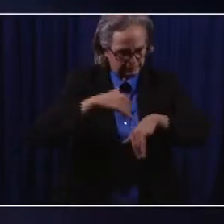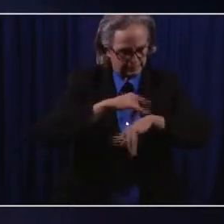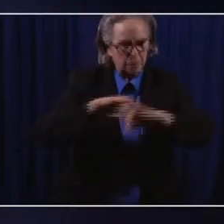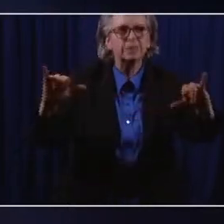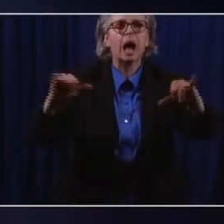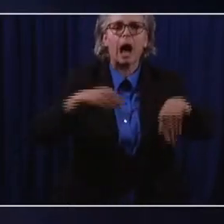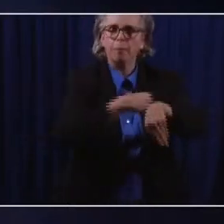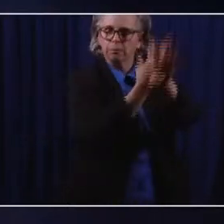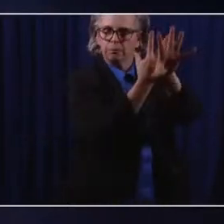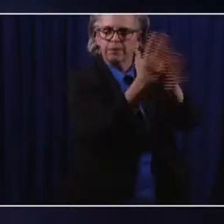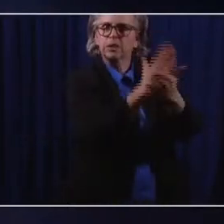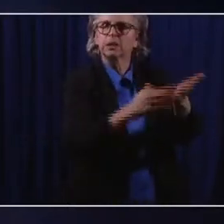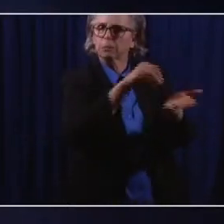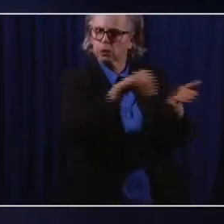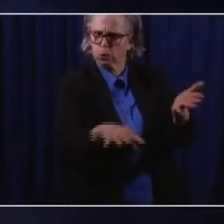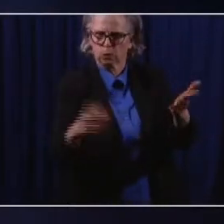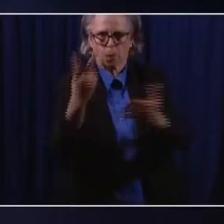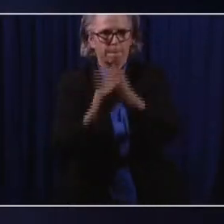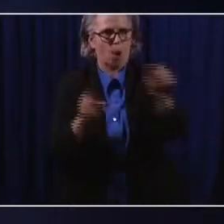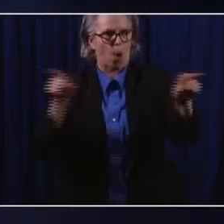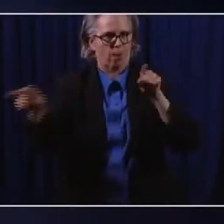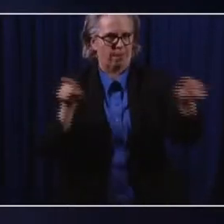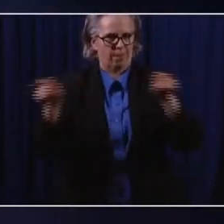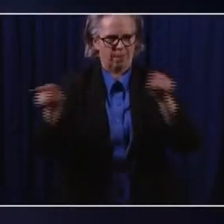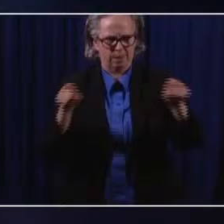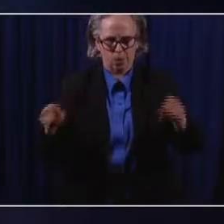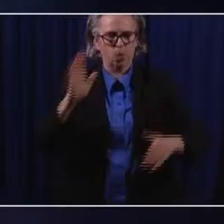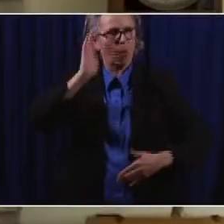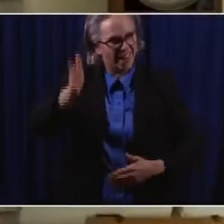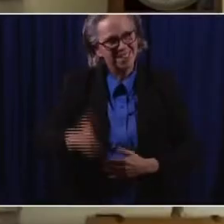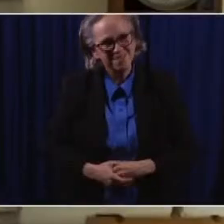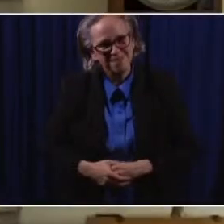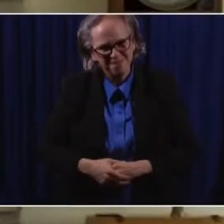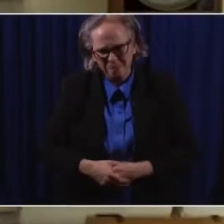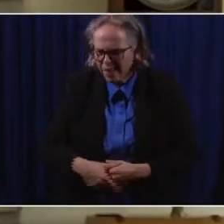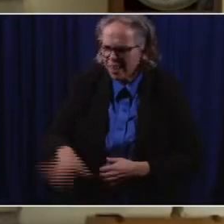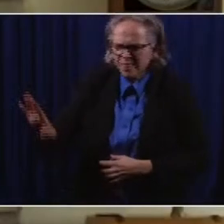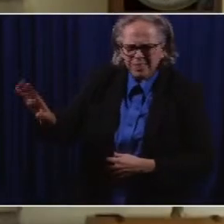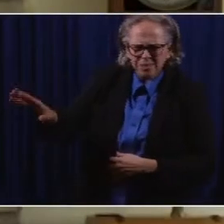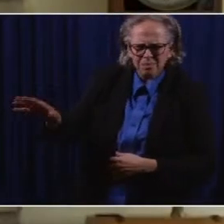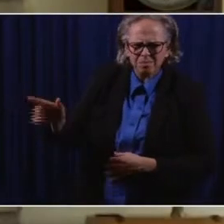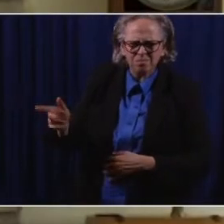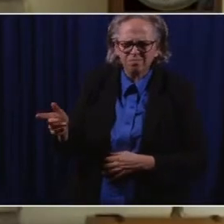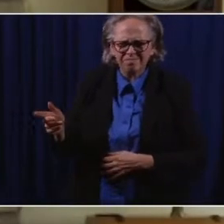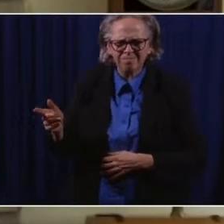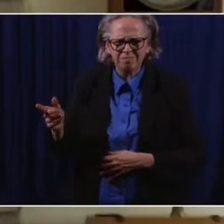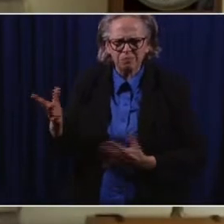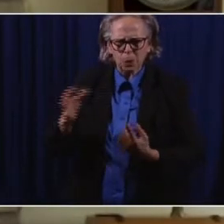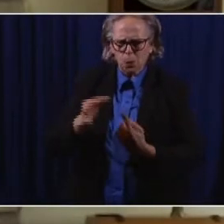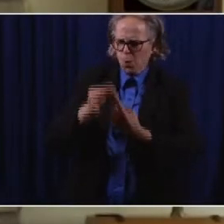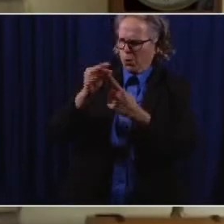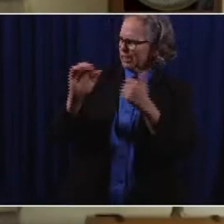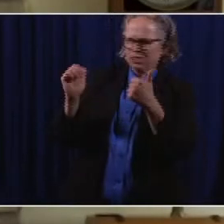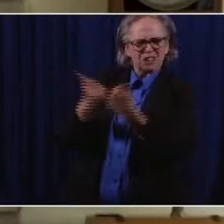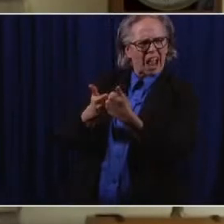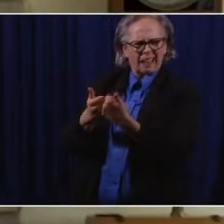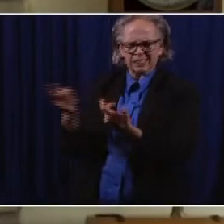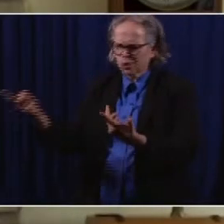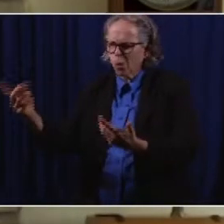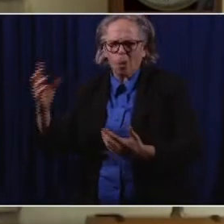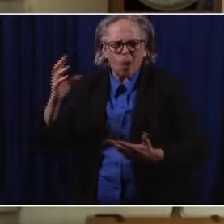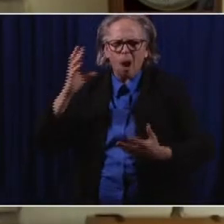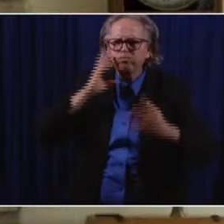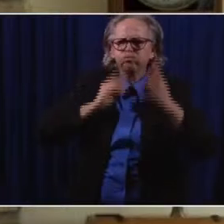so for the second quarter. And what might be unique challenges that you're facing now with